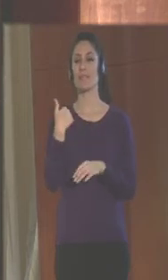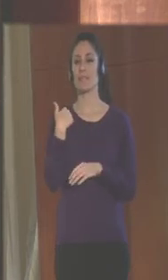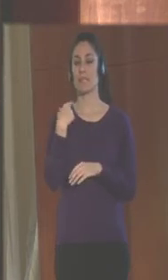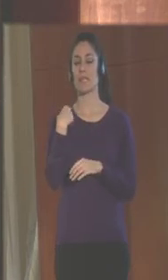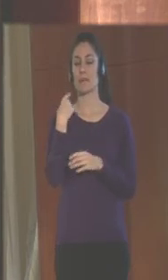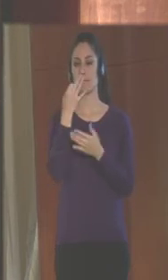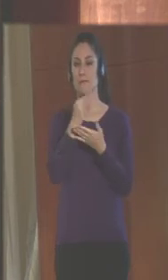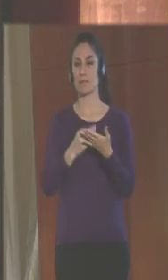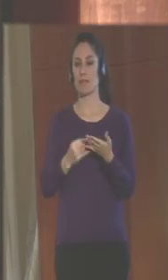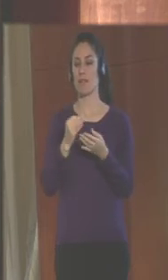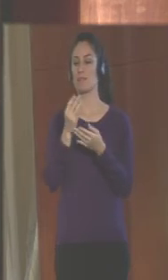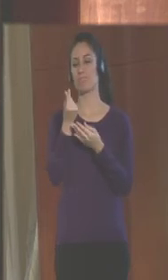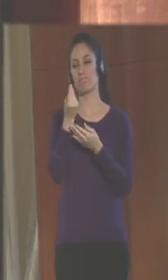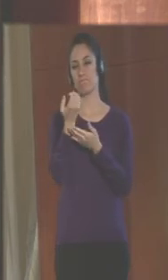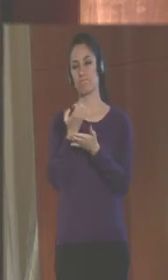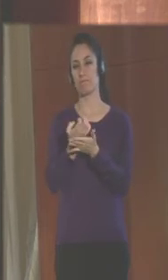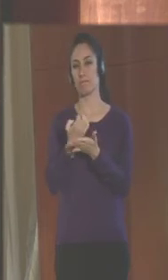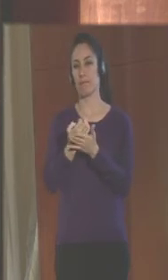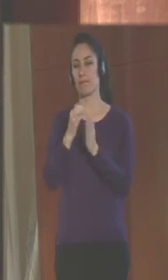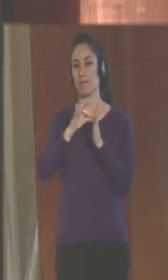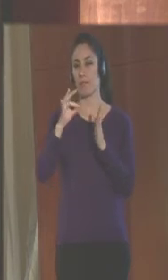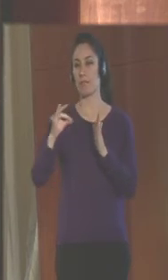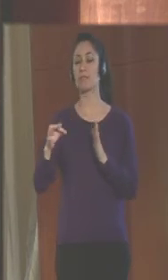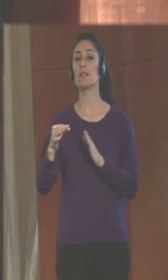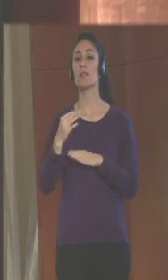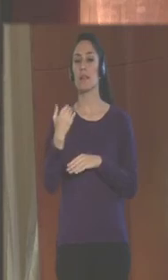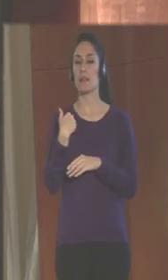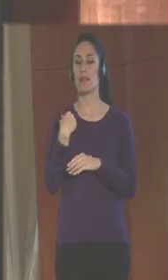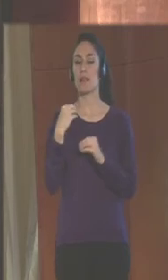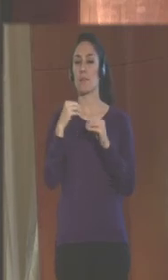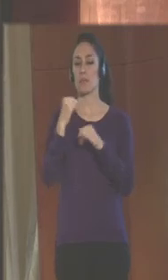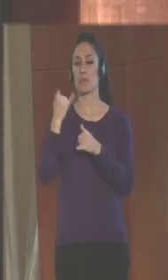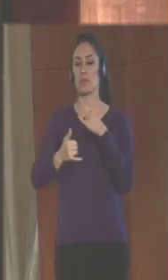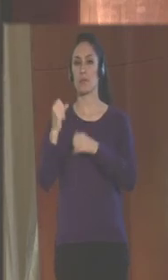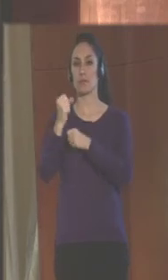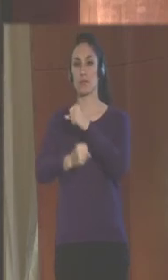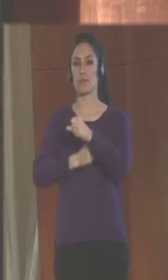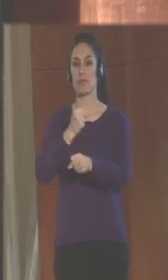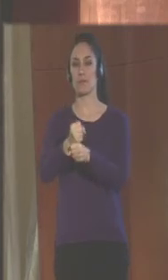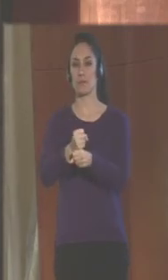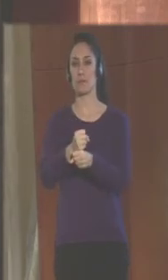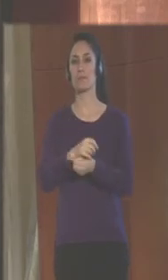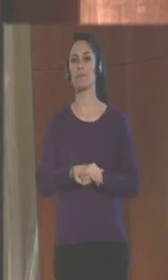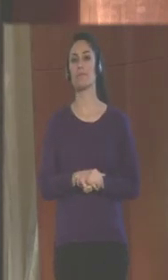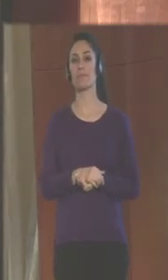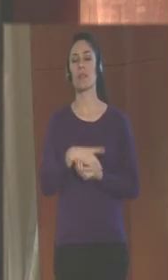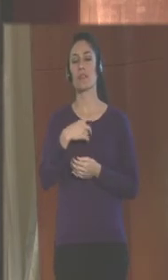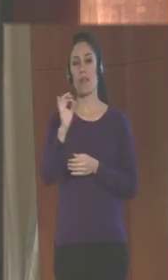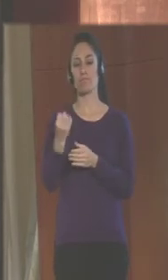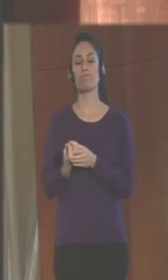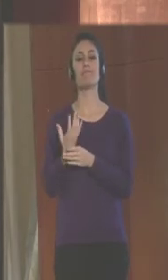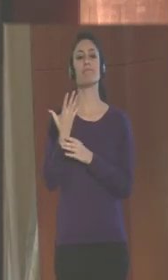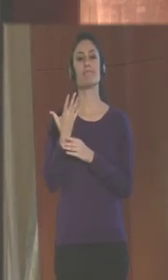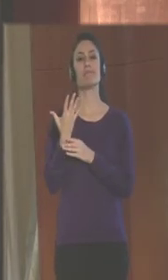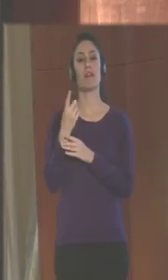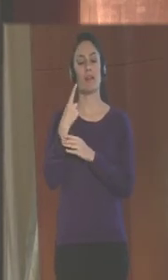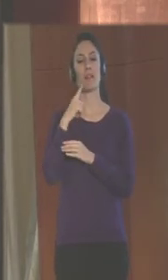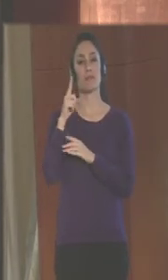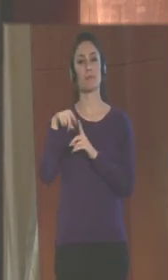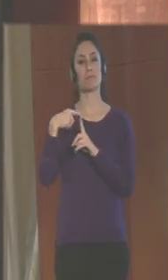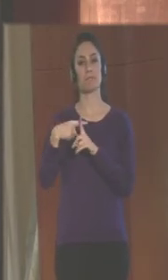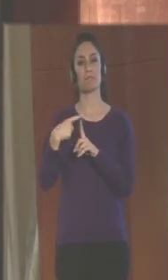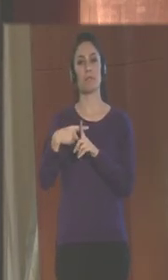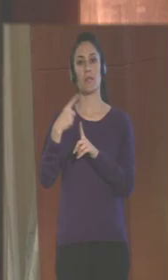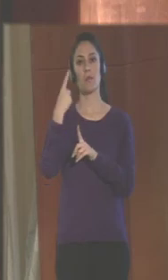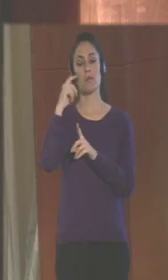for instance, in last year, Mexico has implemented in the last few years, was